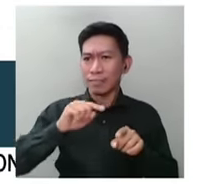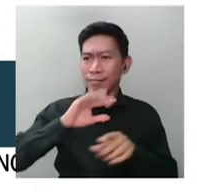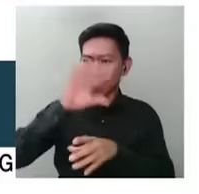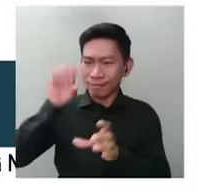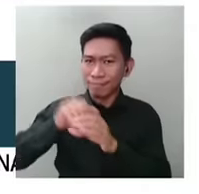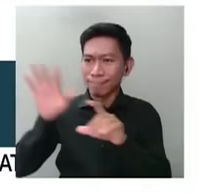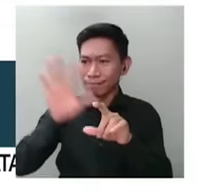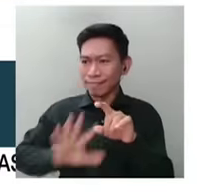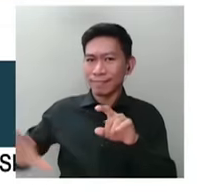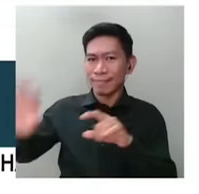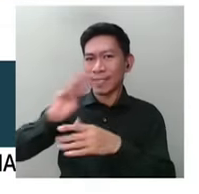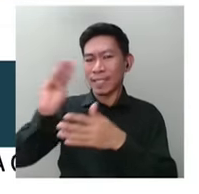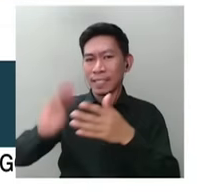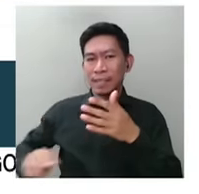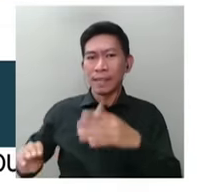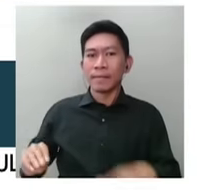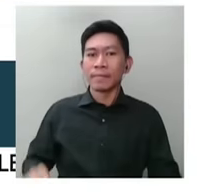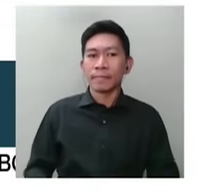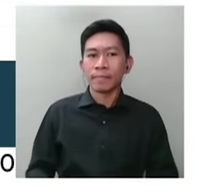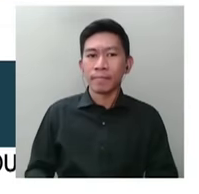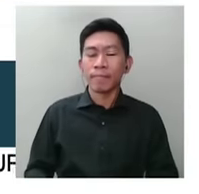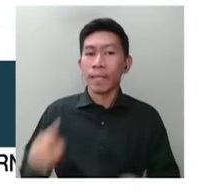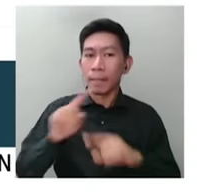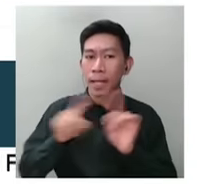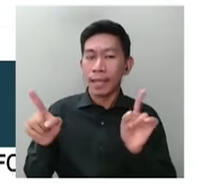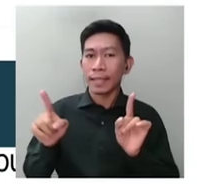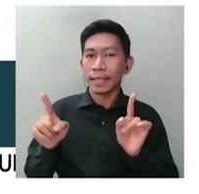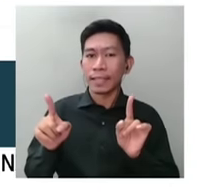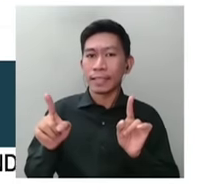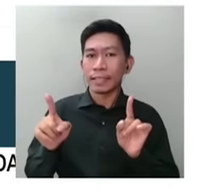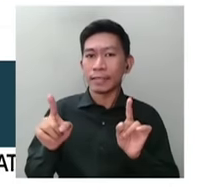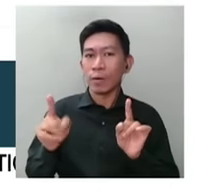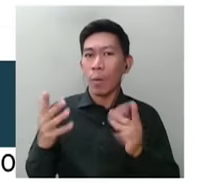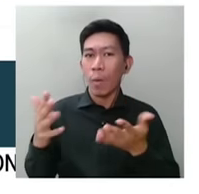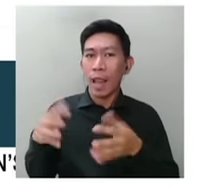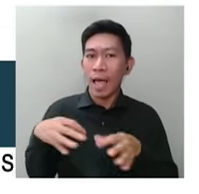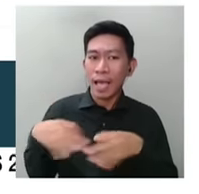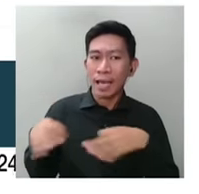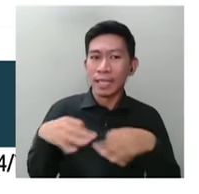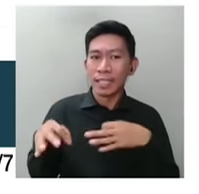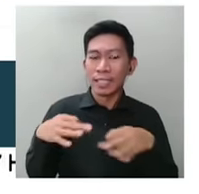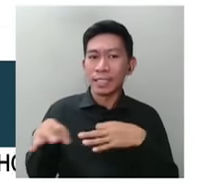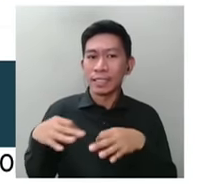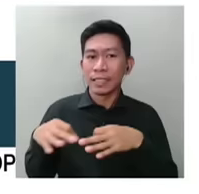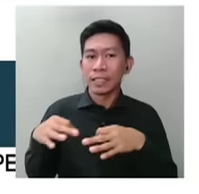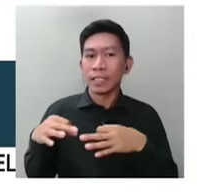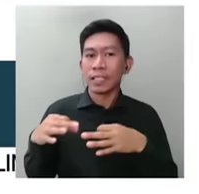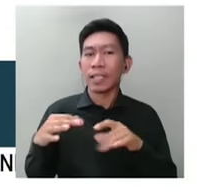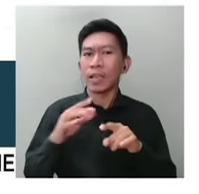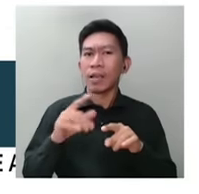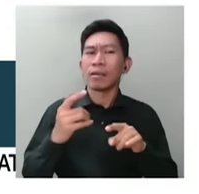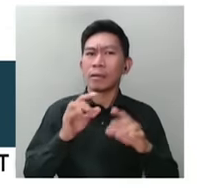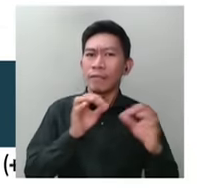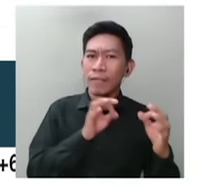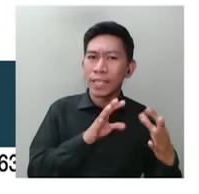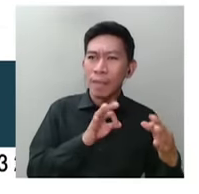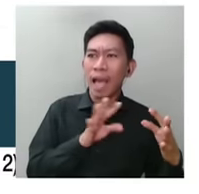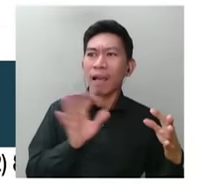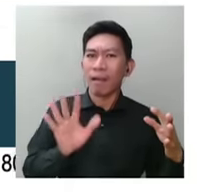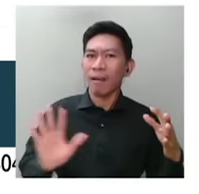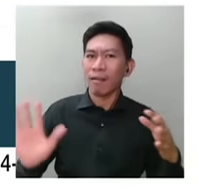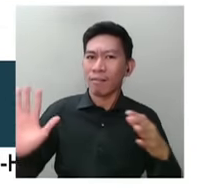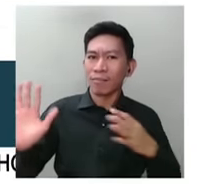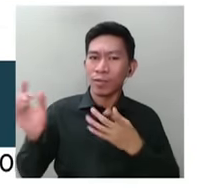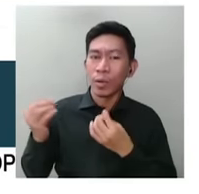also did not discuss is India's reaction to this incident. China